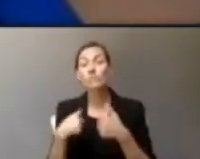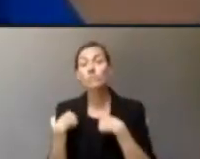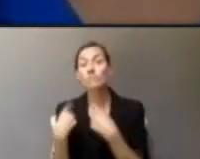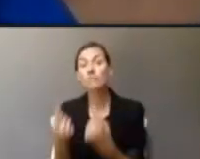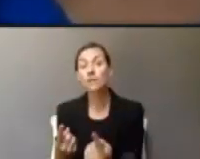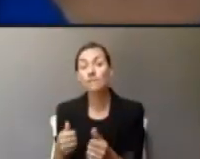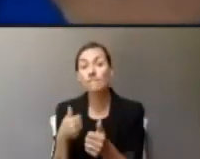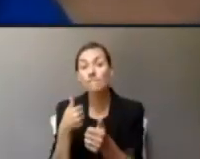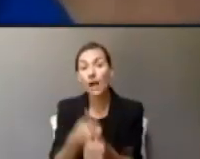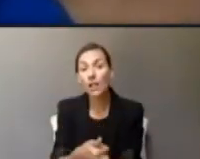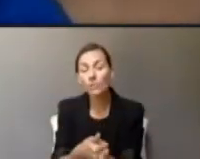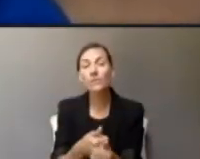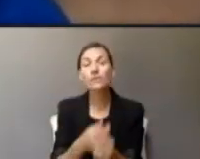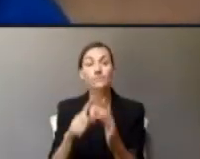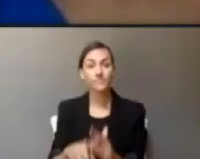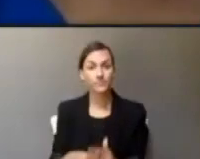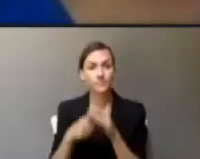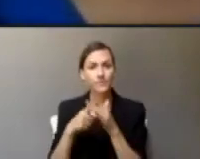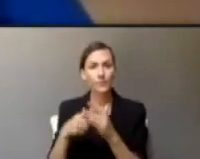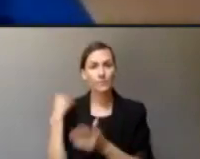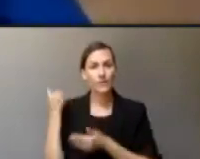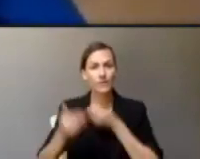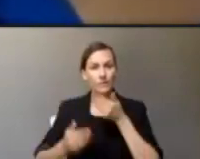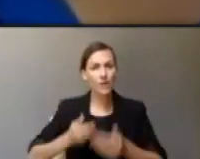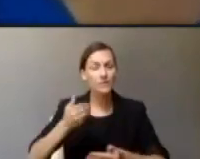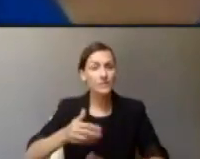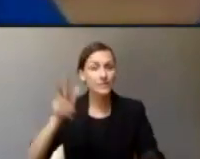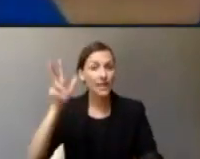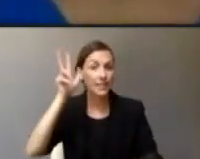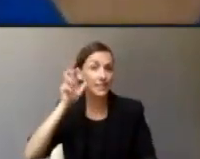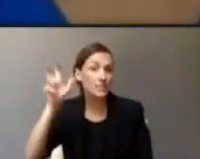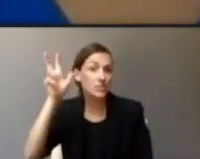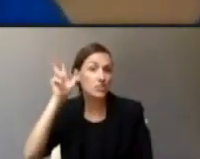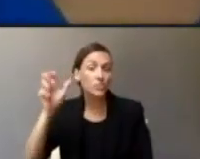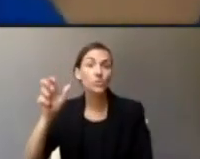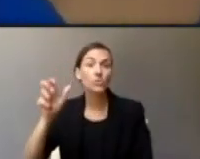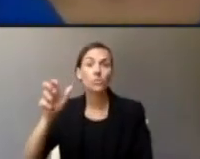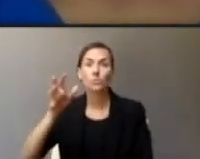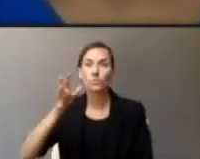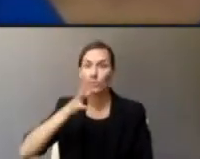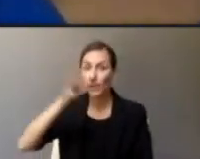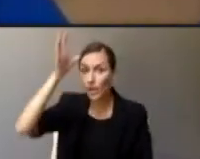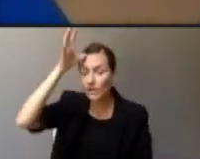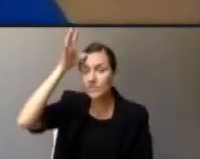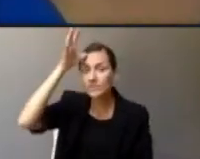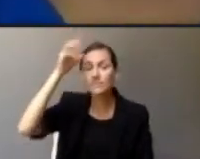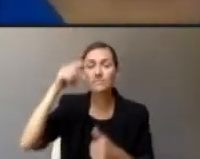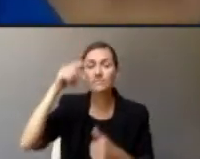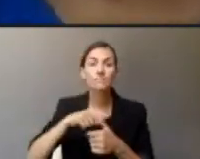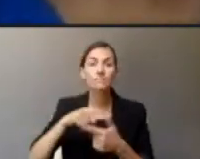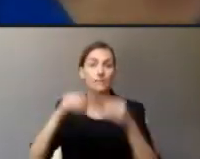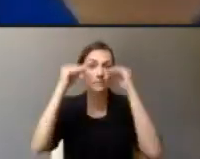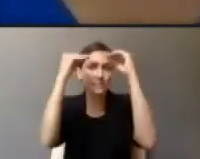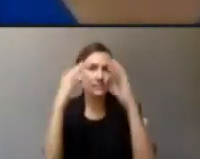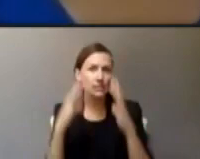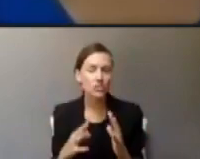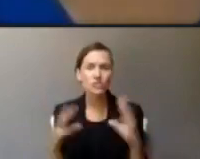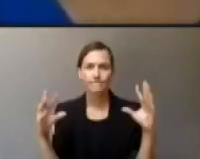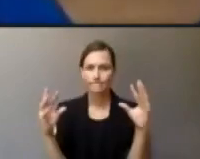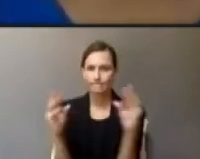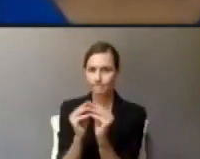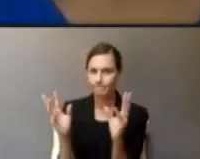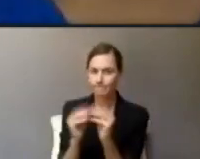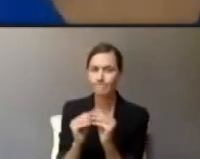we began this process listening to our parents, listening to our teachers, having sessions with